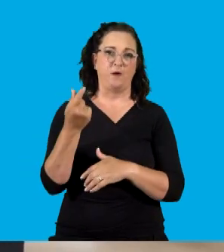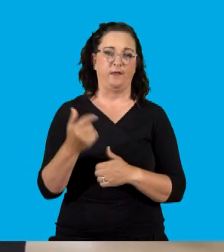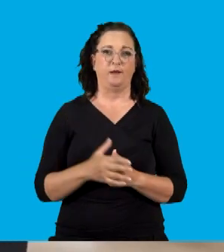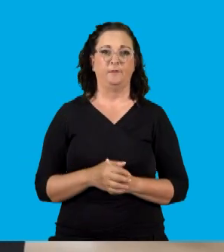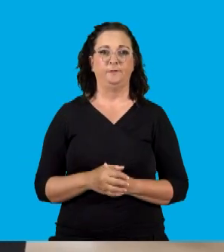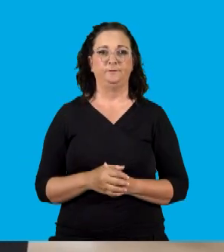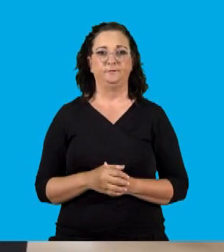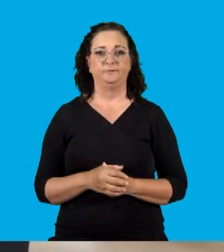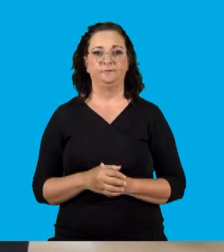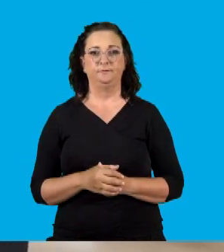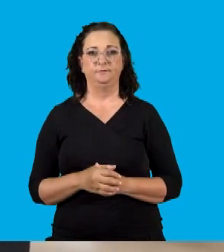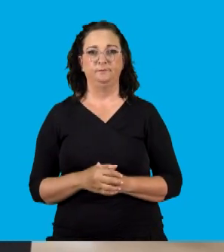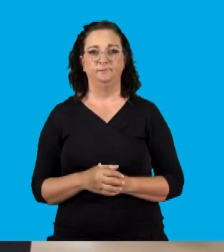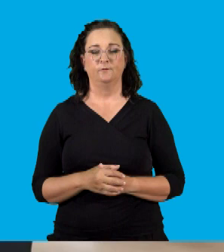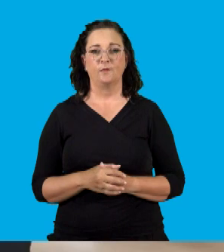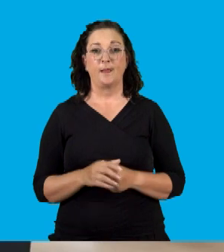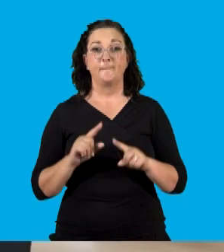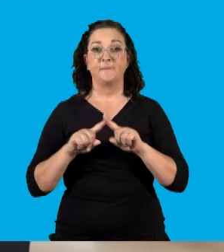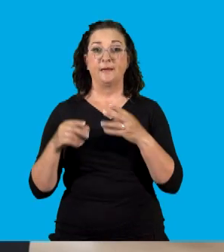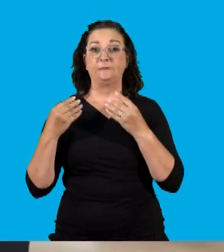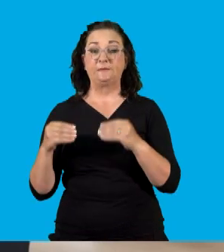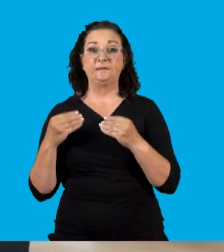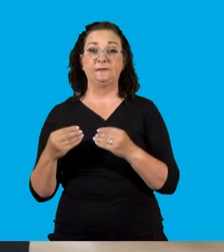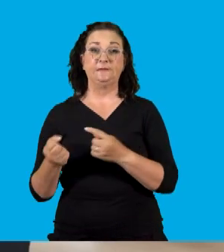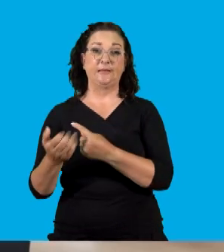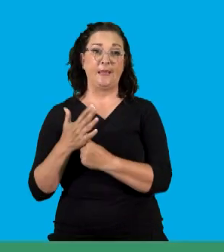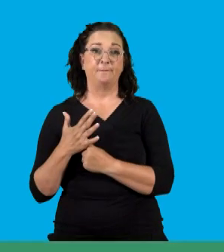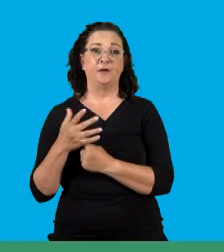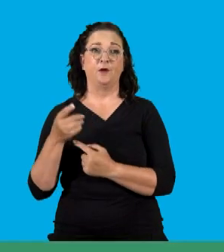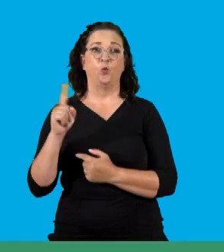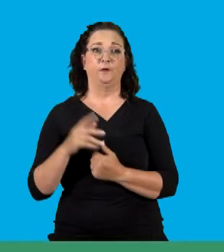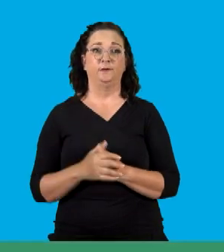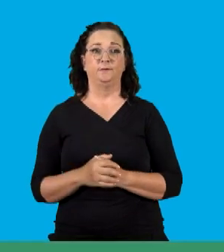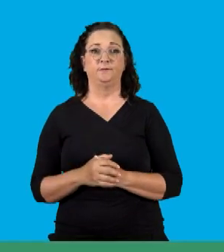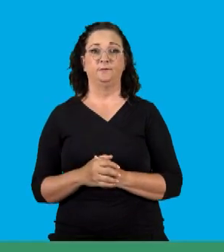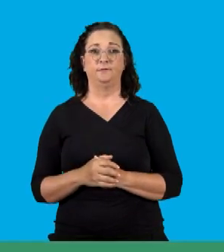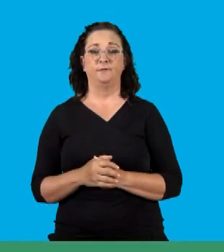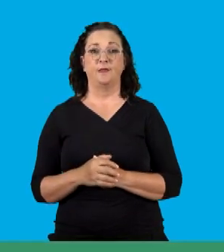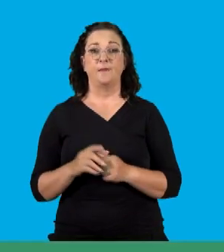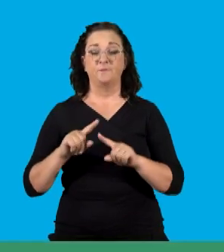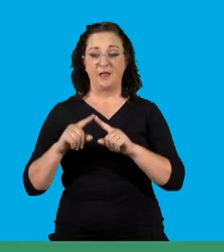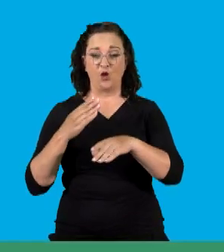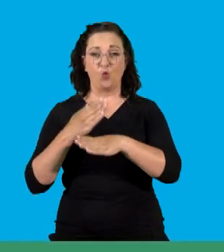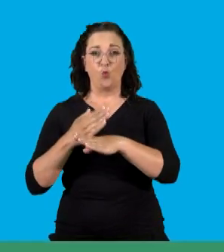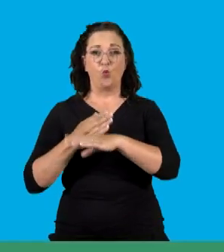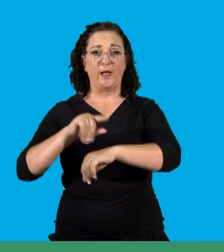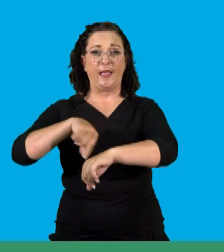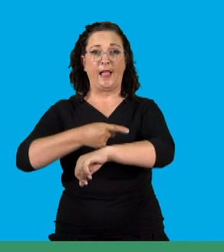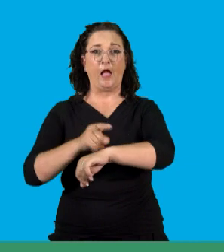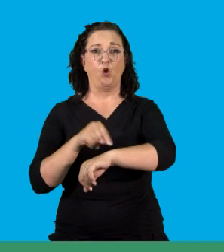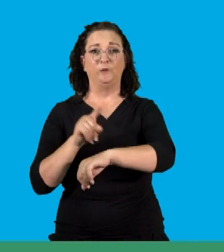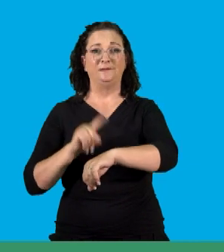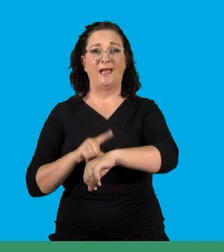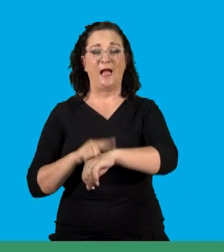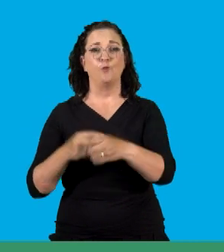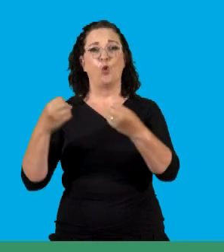stop working completely. The impact of strikes on businesses. The cost of making up all the working hours is